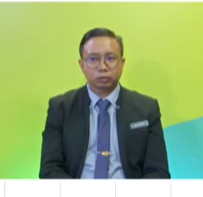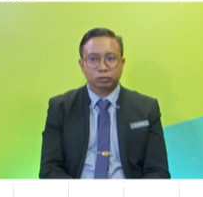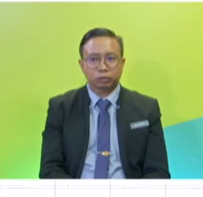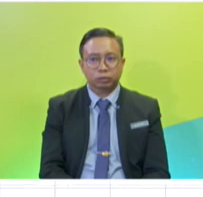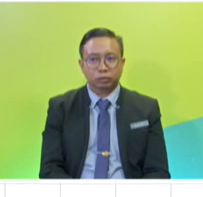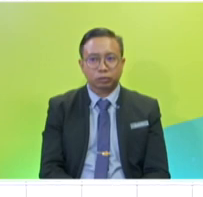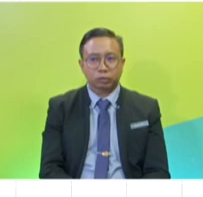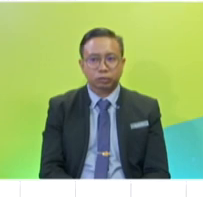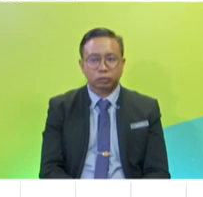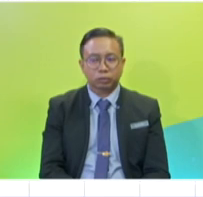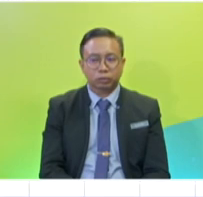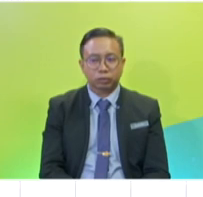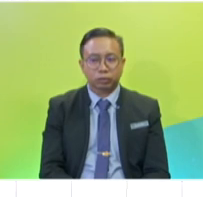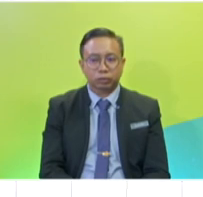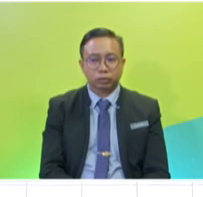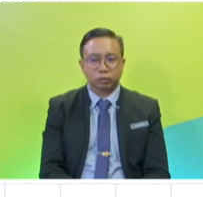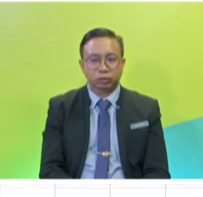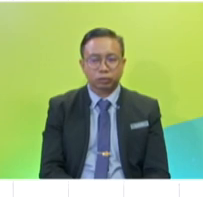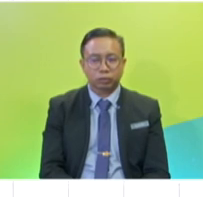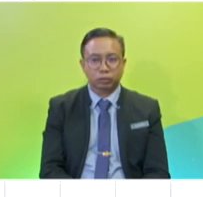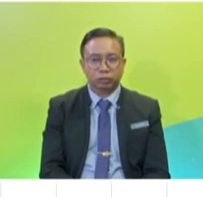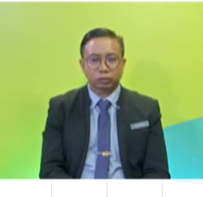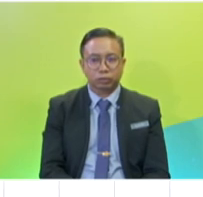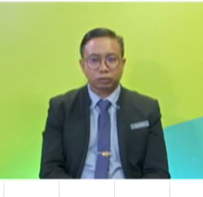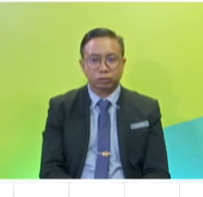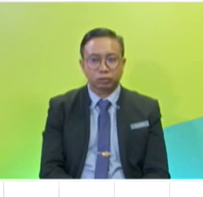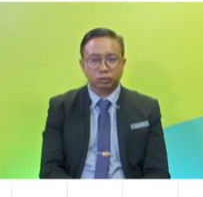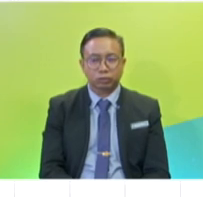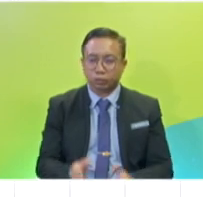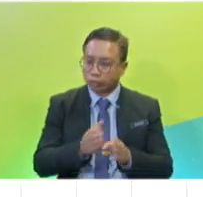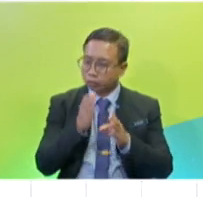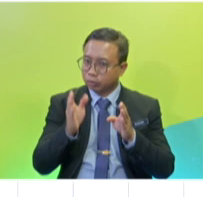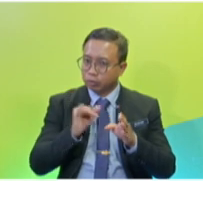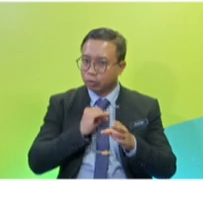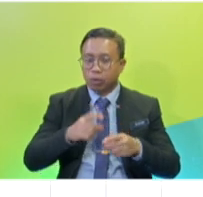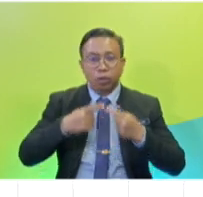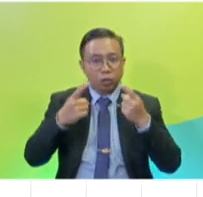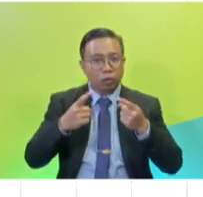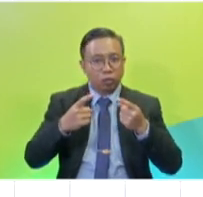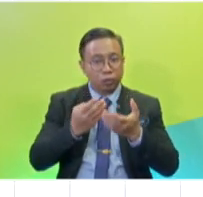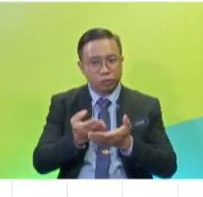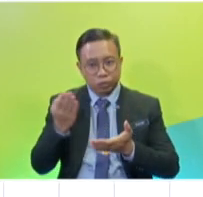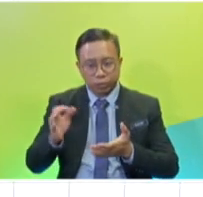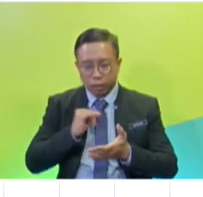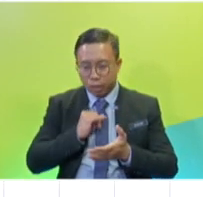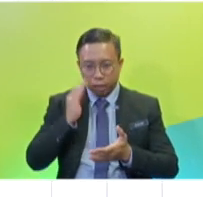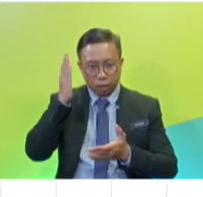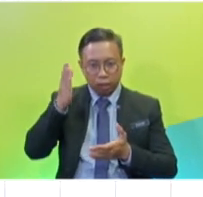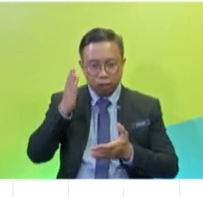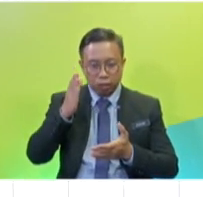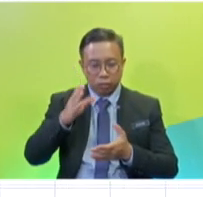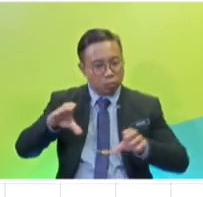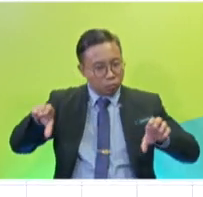add? I add, besides that, when I go shopping later, I will create